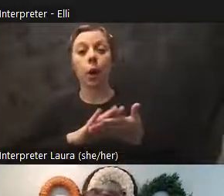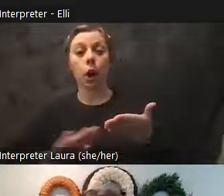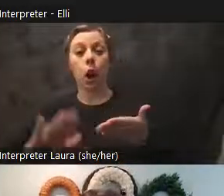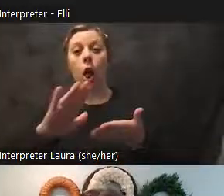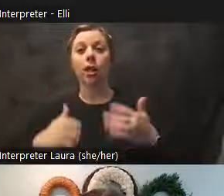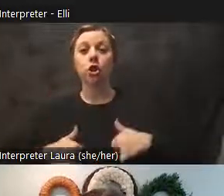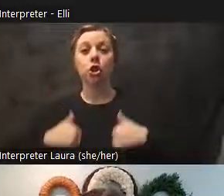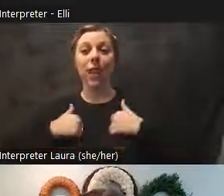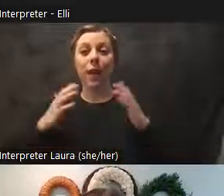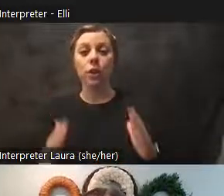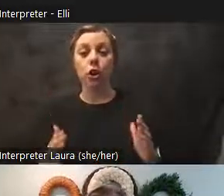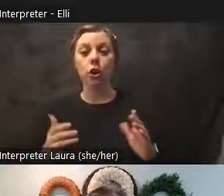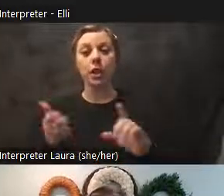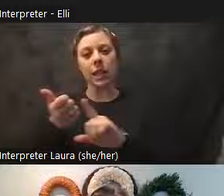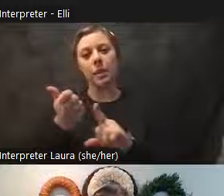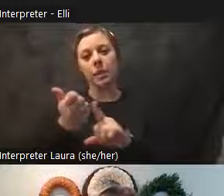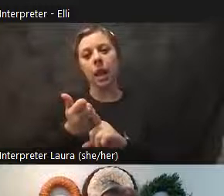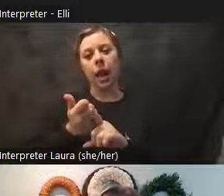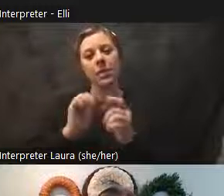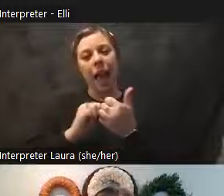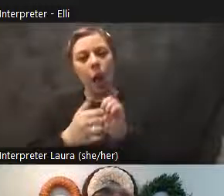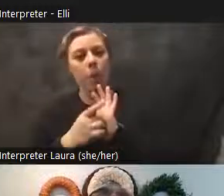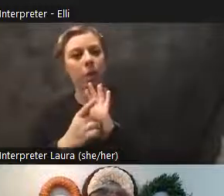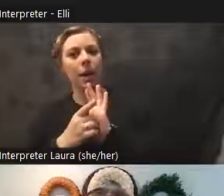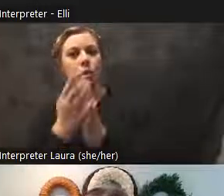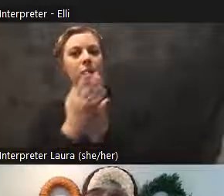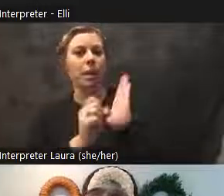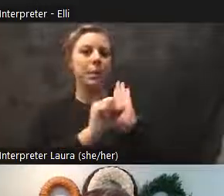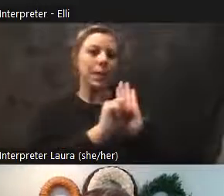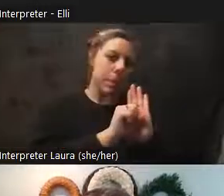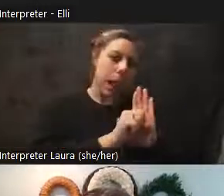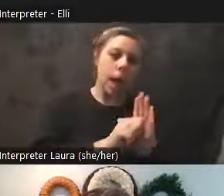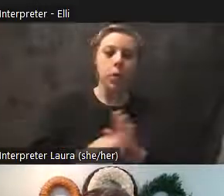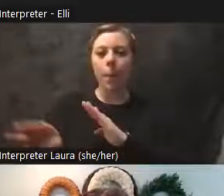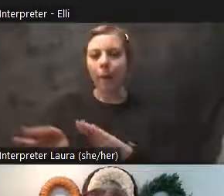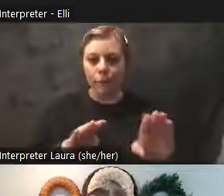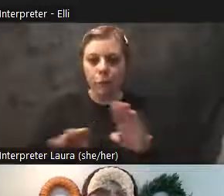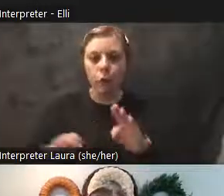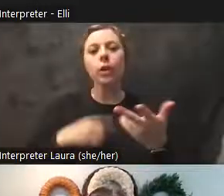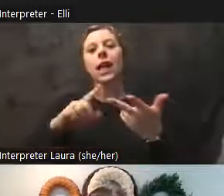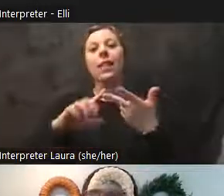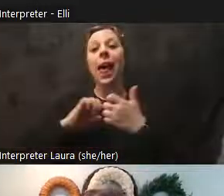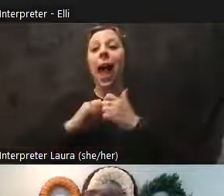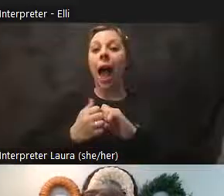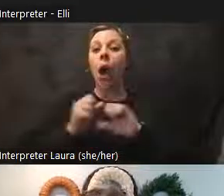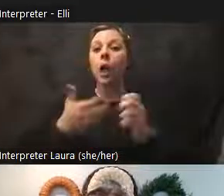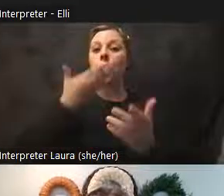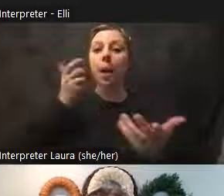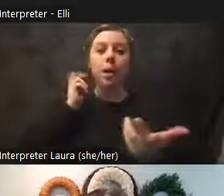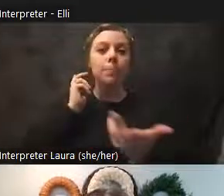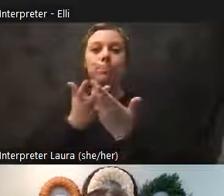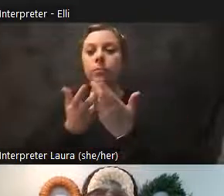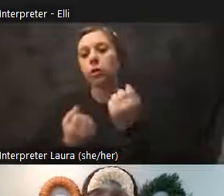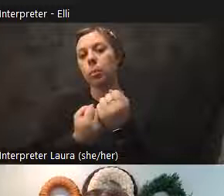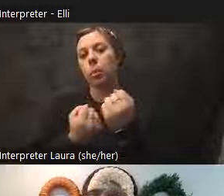demonstrating some of these symptoms and behaviors, and then how to best support them. I'll pop it over